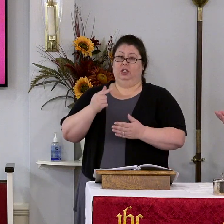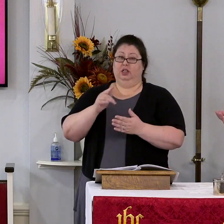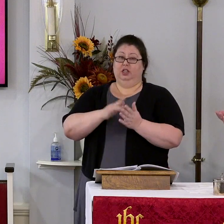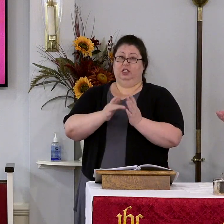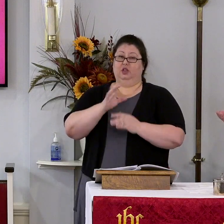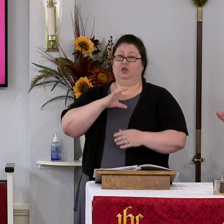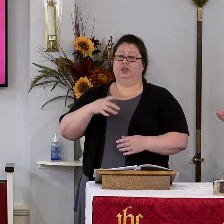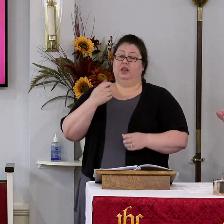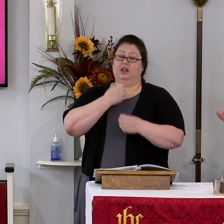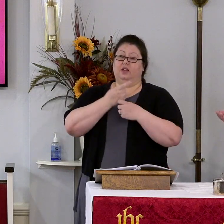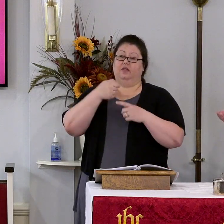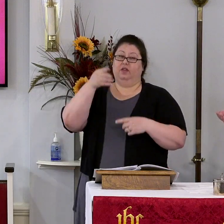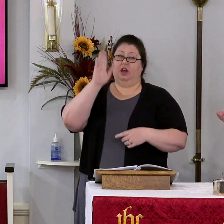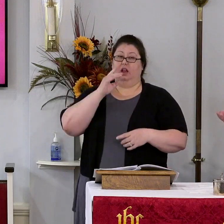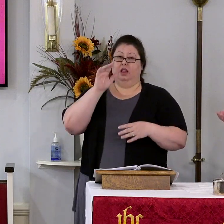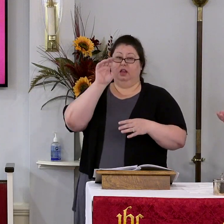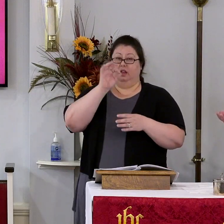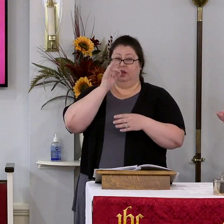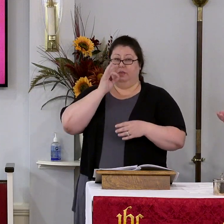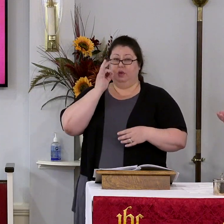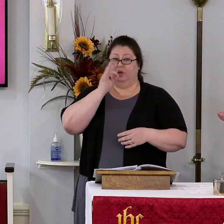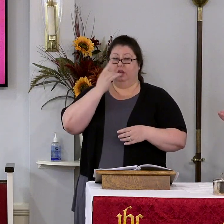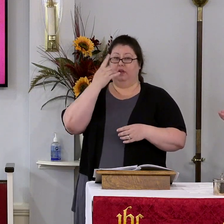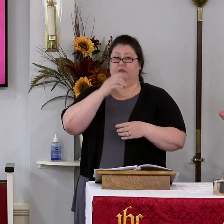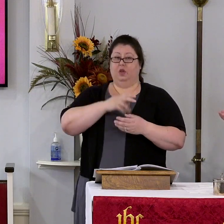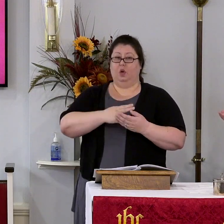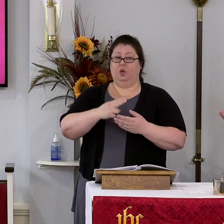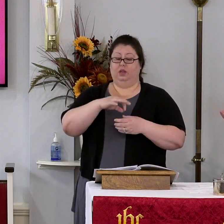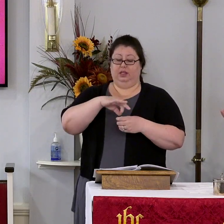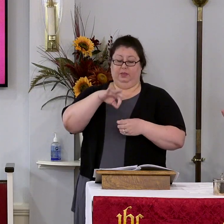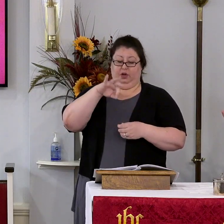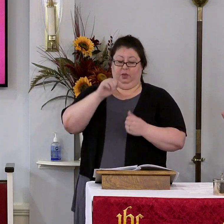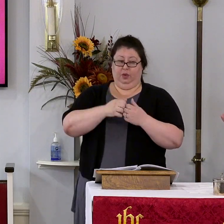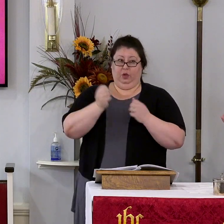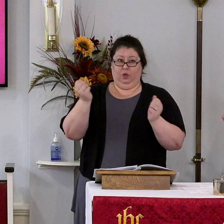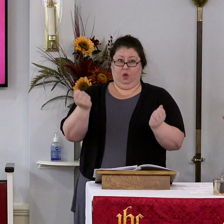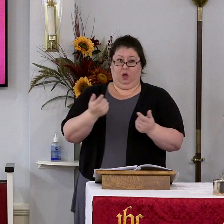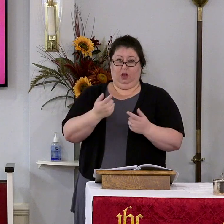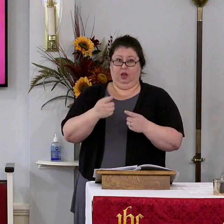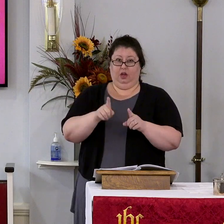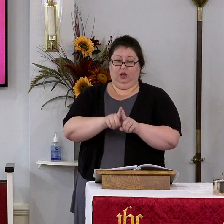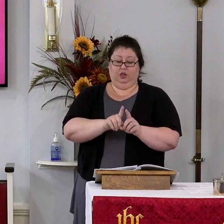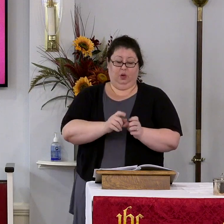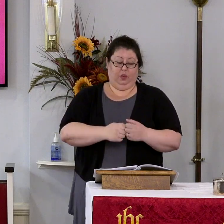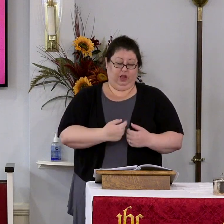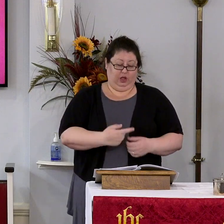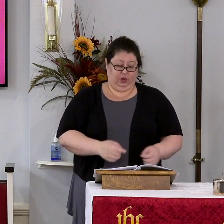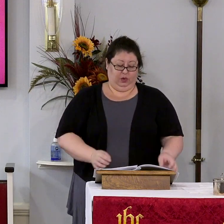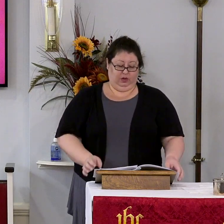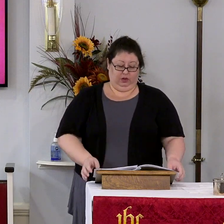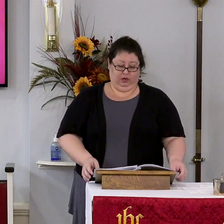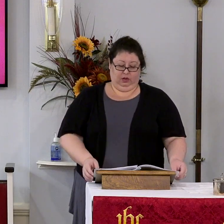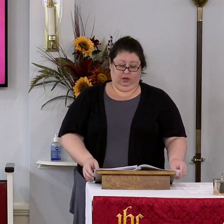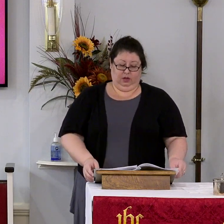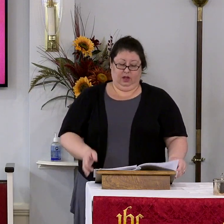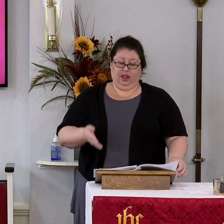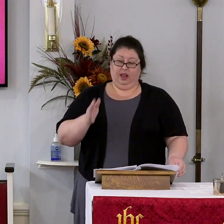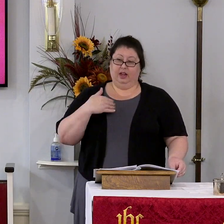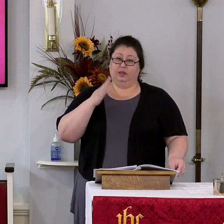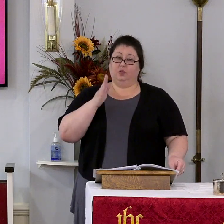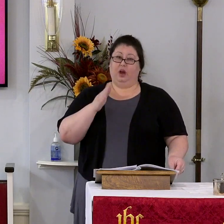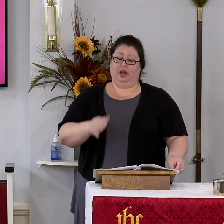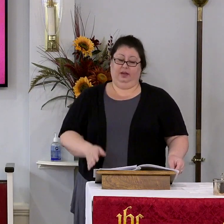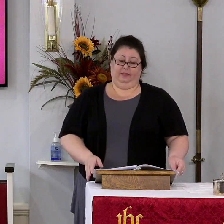the love of God, and the communion of the Holy Spirit be with you all. And also with you. Let us